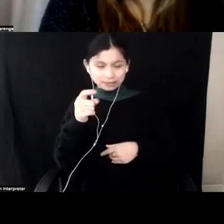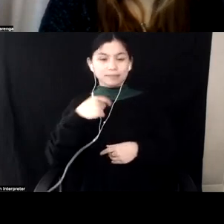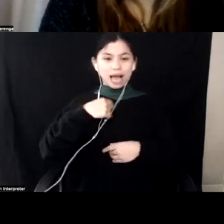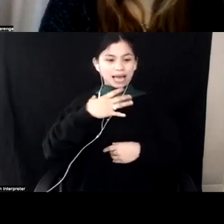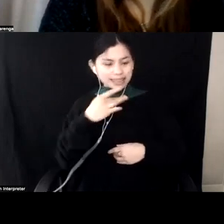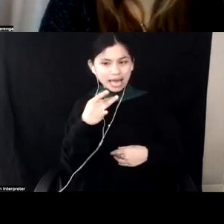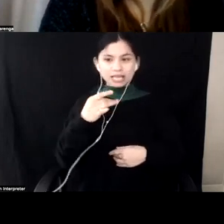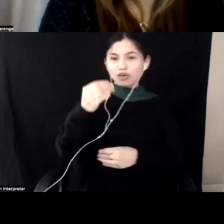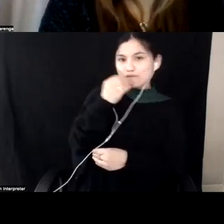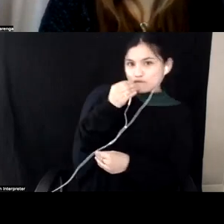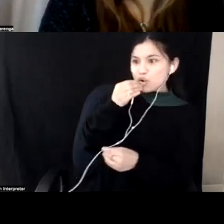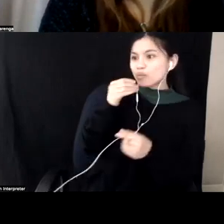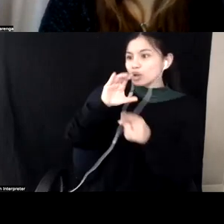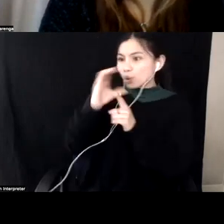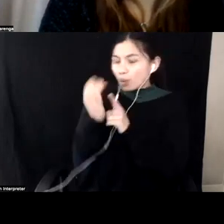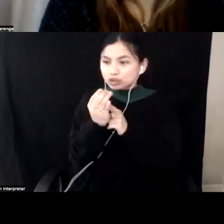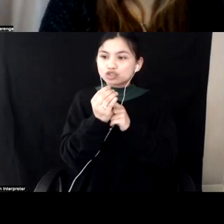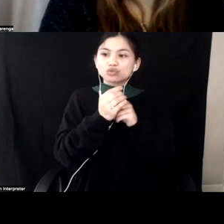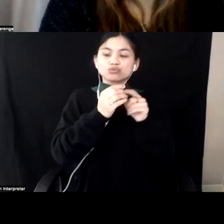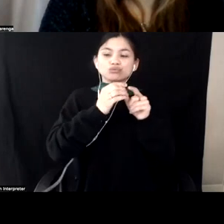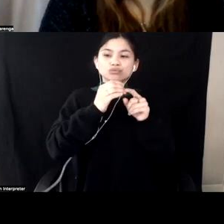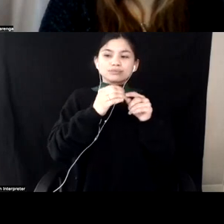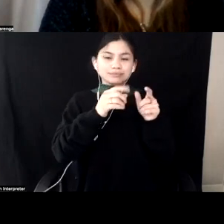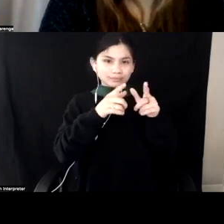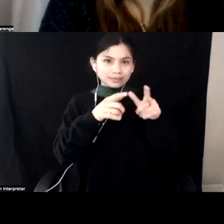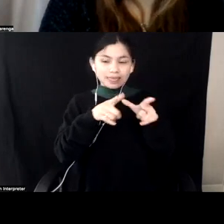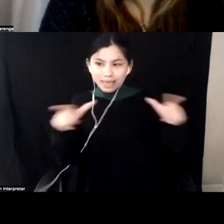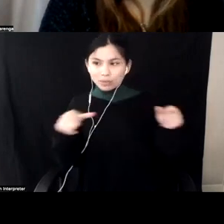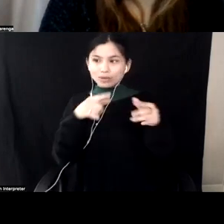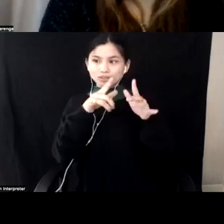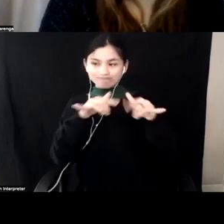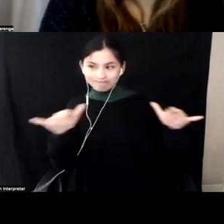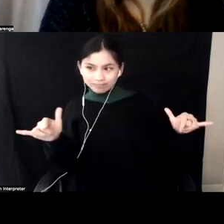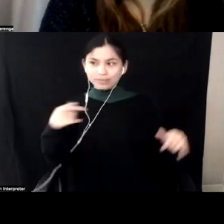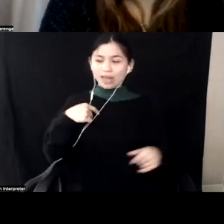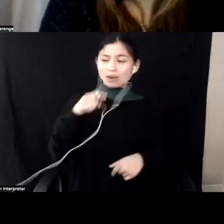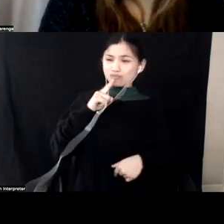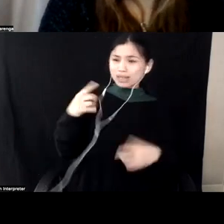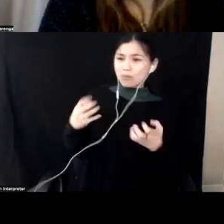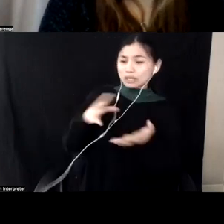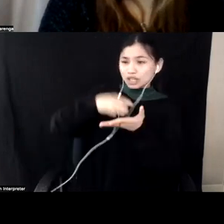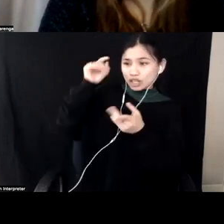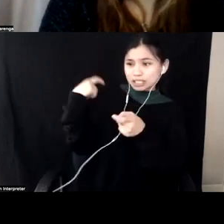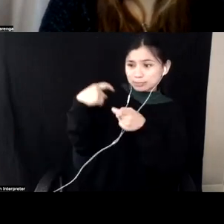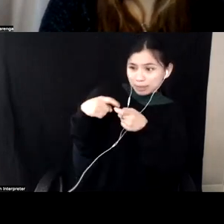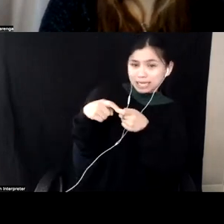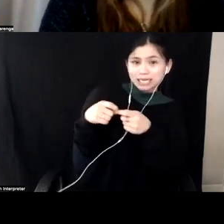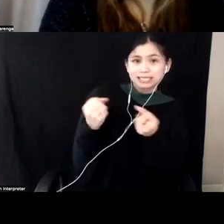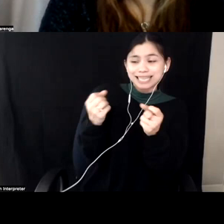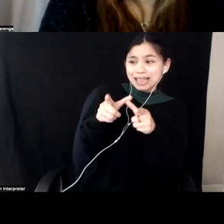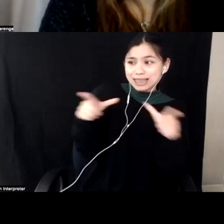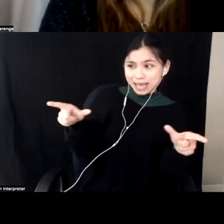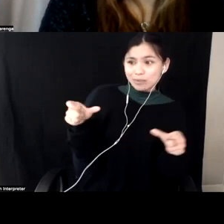really want to learn Spanish Sign Language so I can talk with others who are deaf and talk Spanish. I wish I knew more about